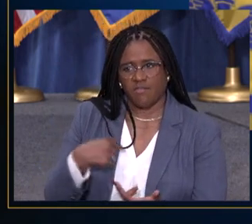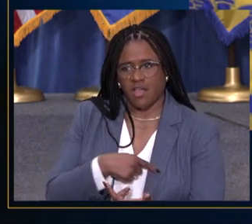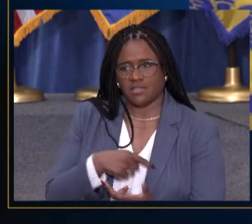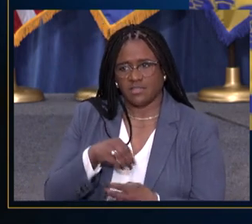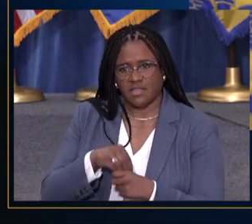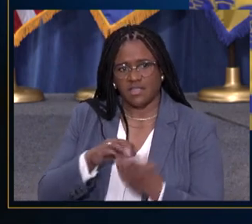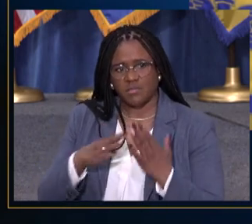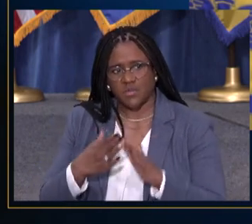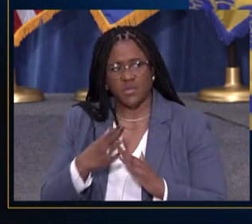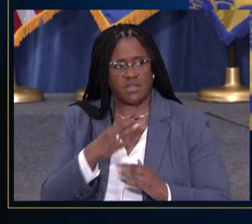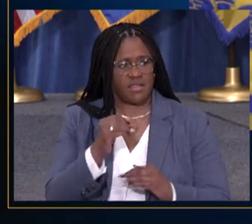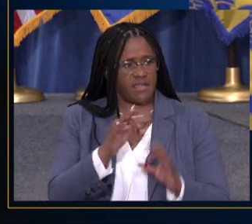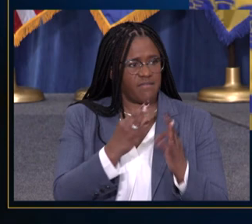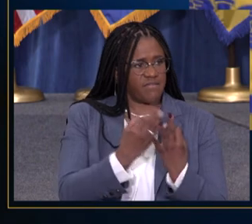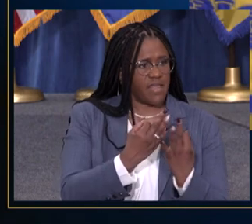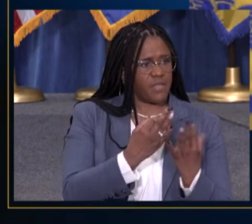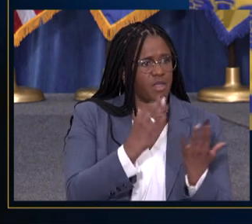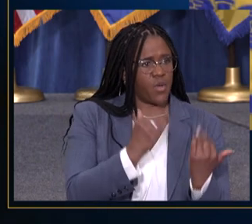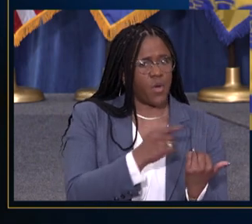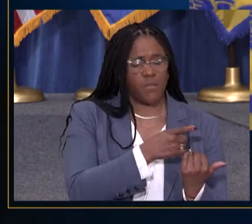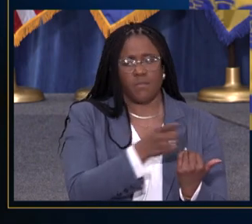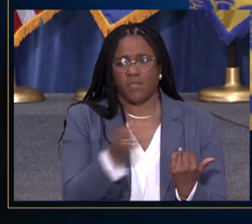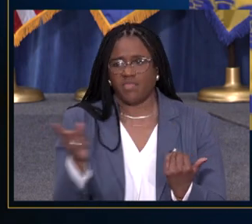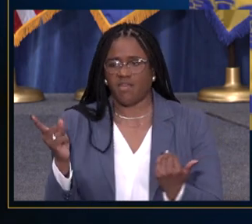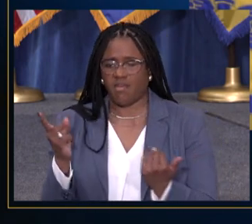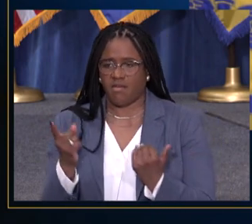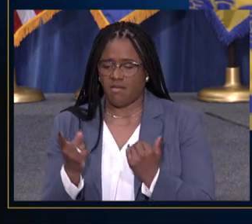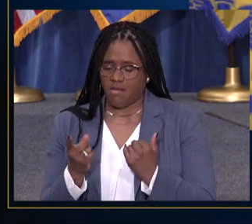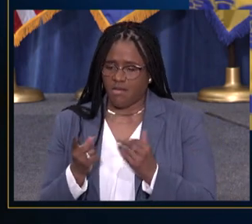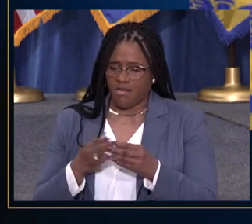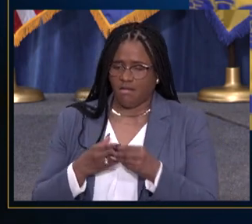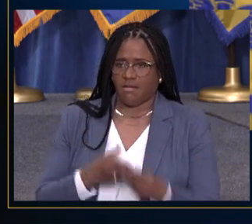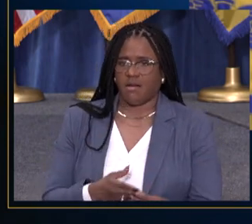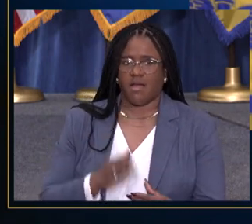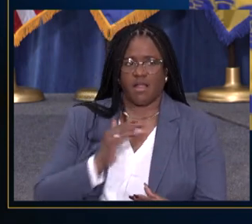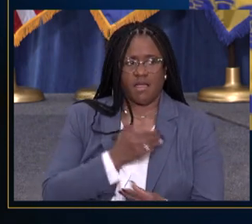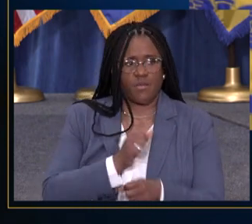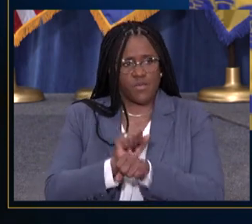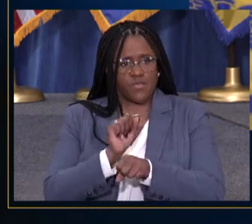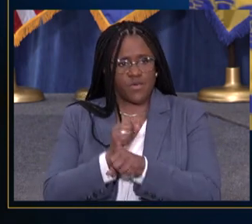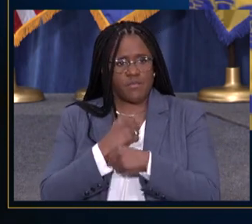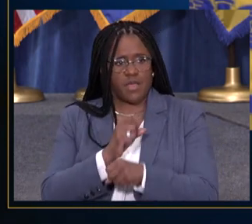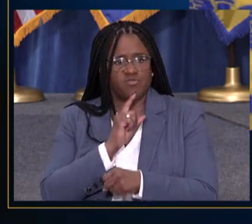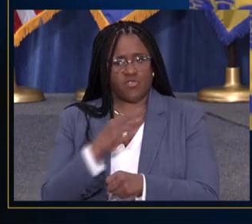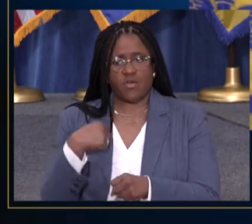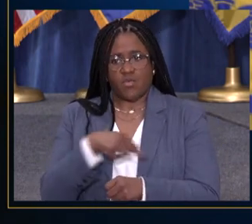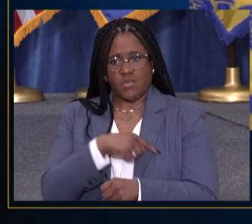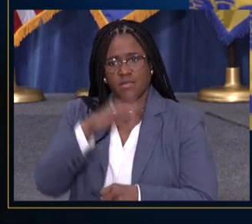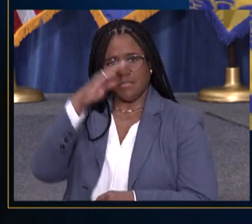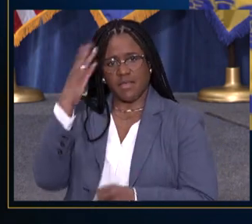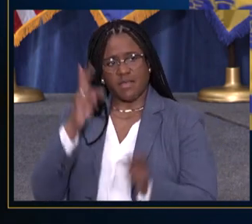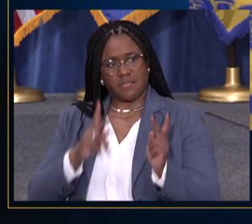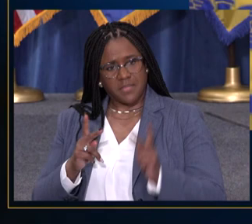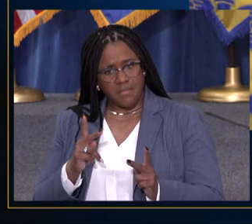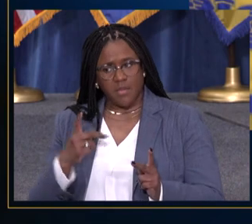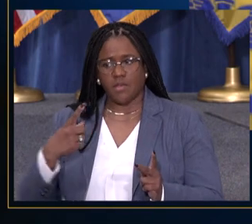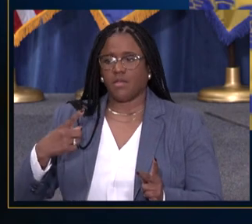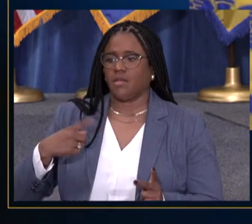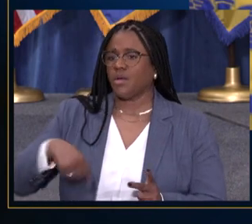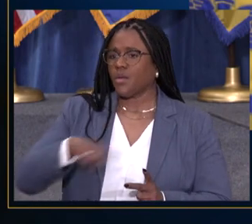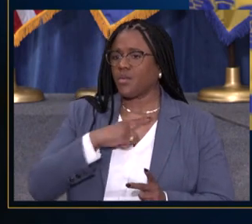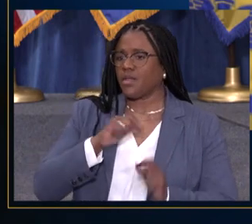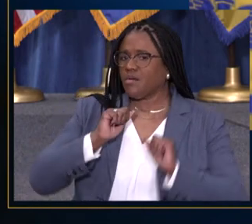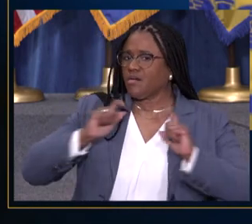and family and hope that they drive our continued efforts to ensure that we as Black people and we as all people,